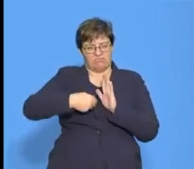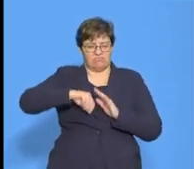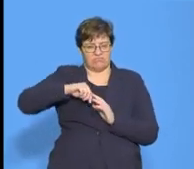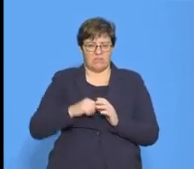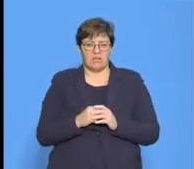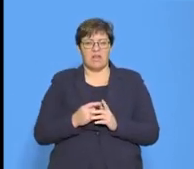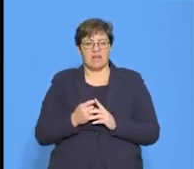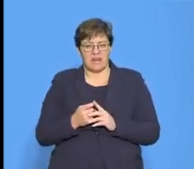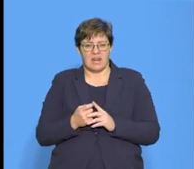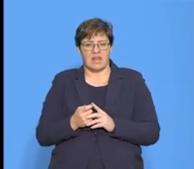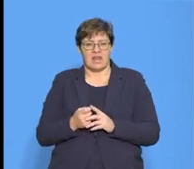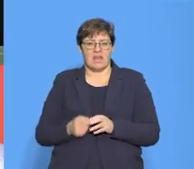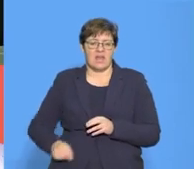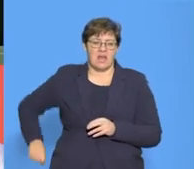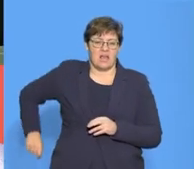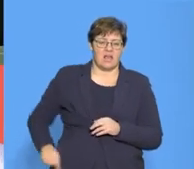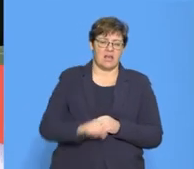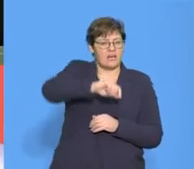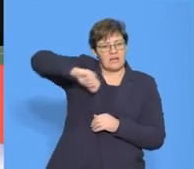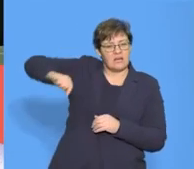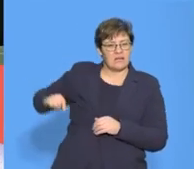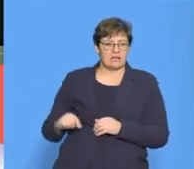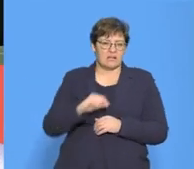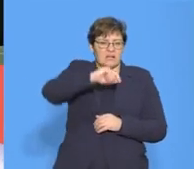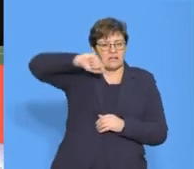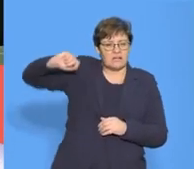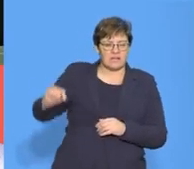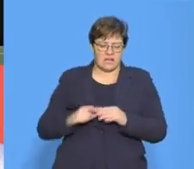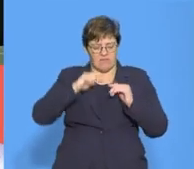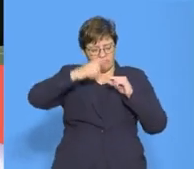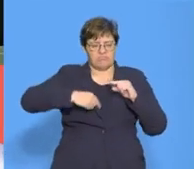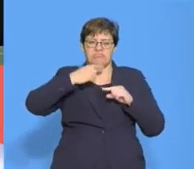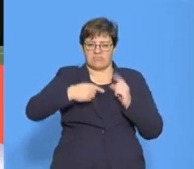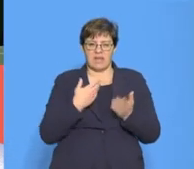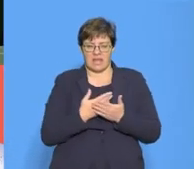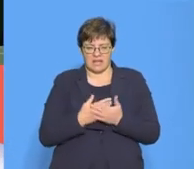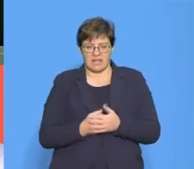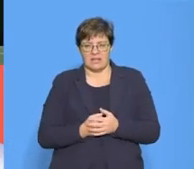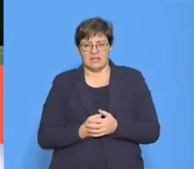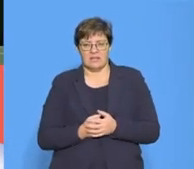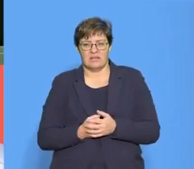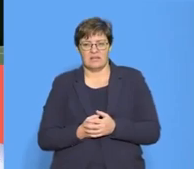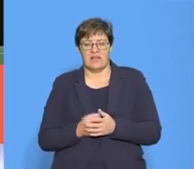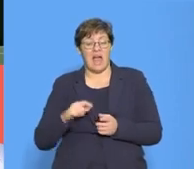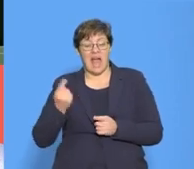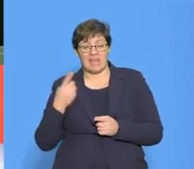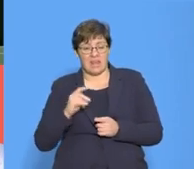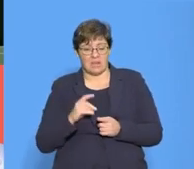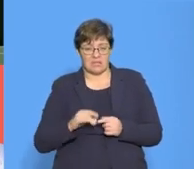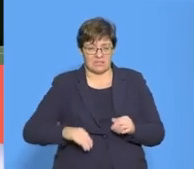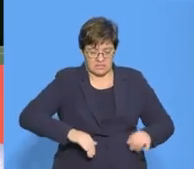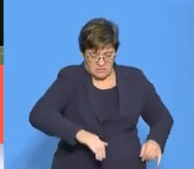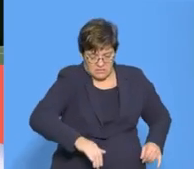words, if we had to, we can actually move our arm around completely. It rotates, it's freely